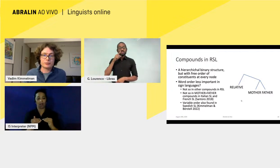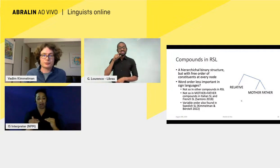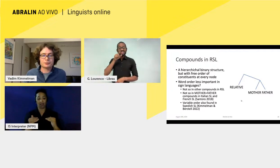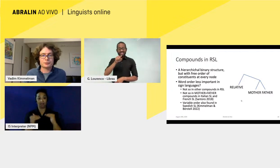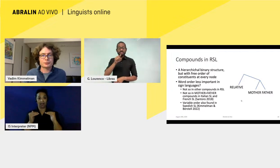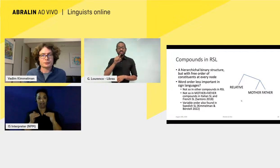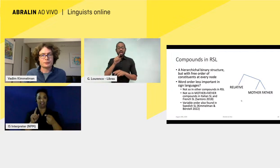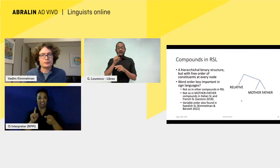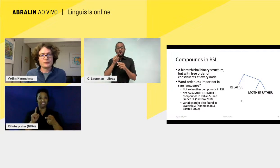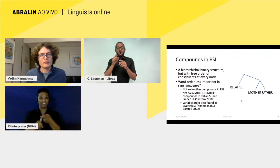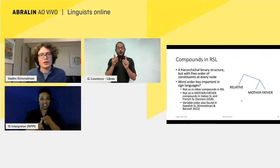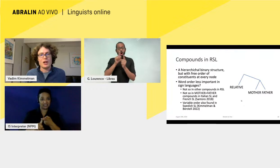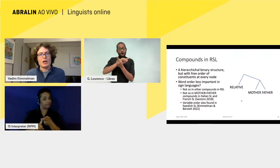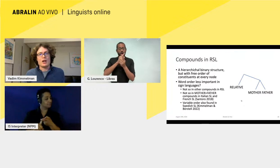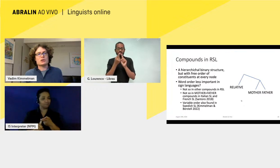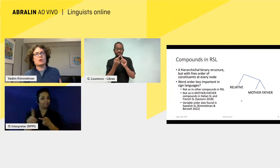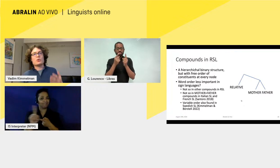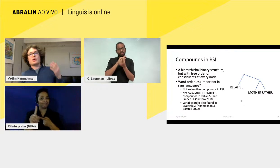fixed.